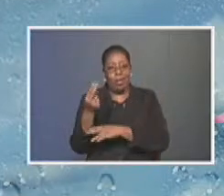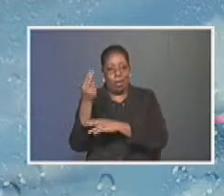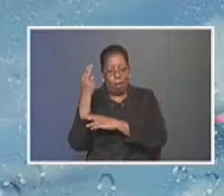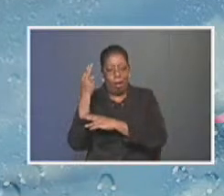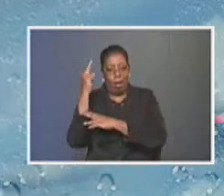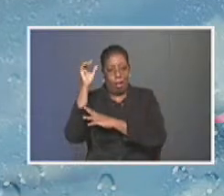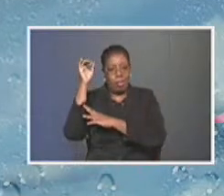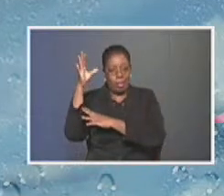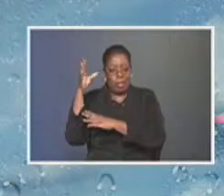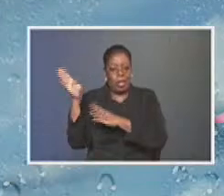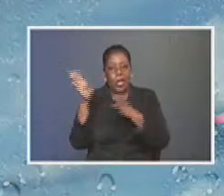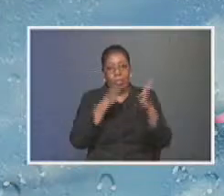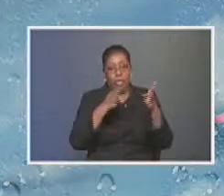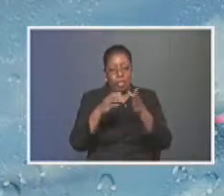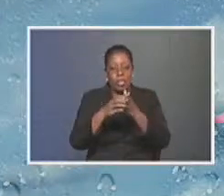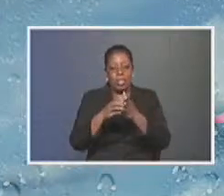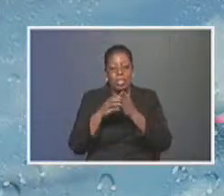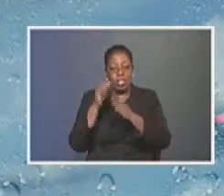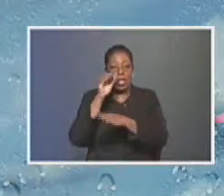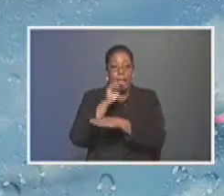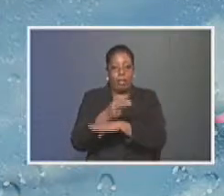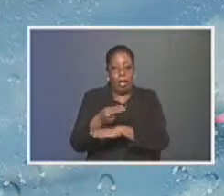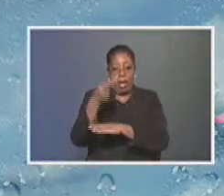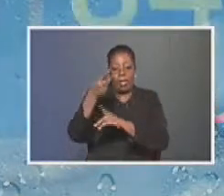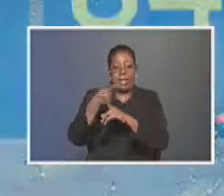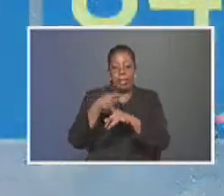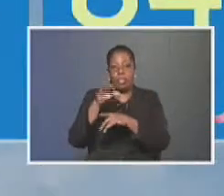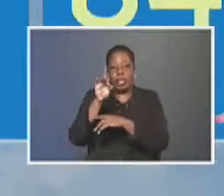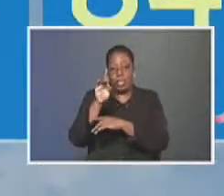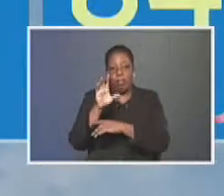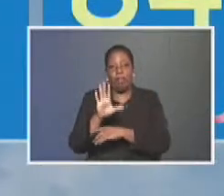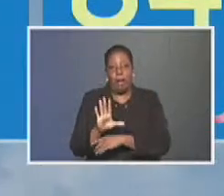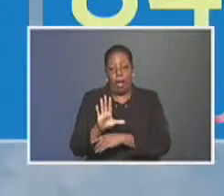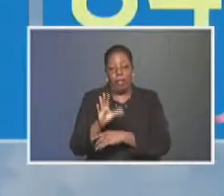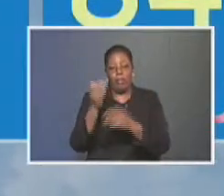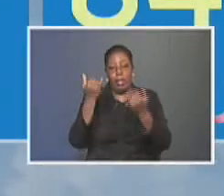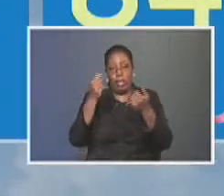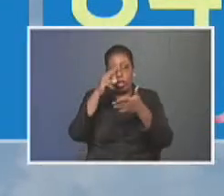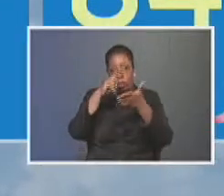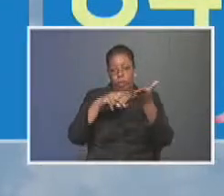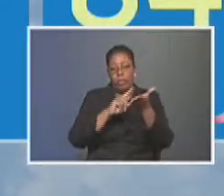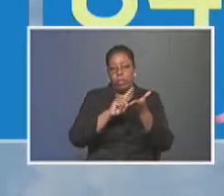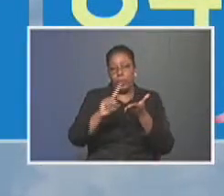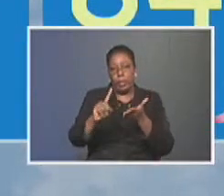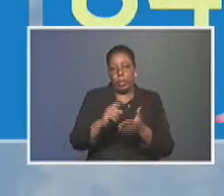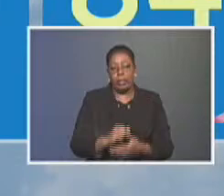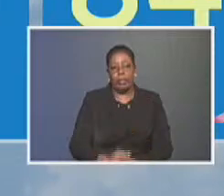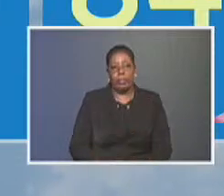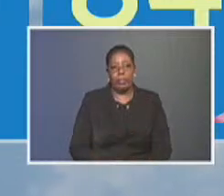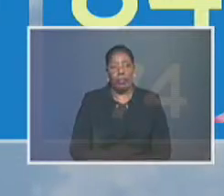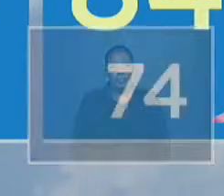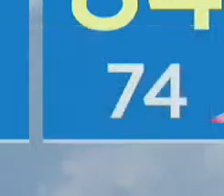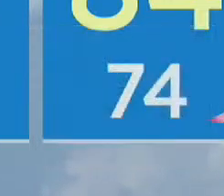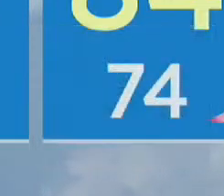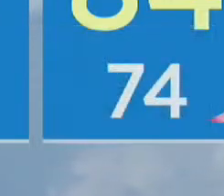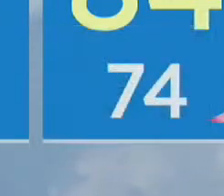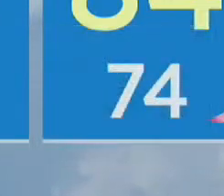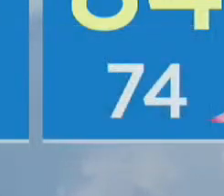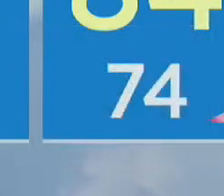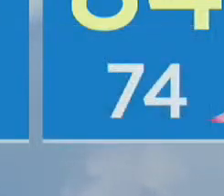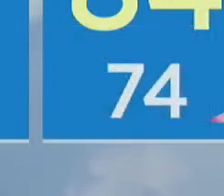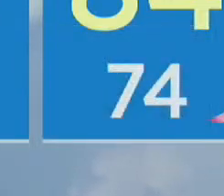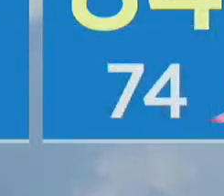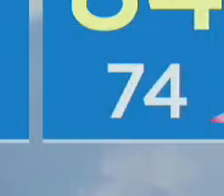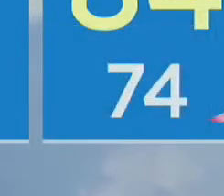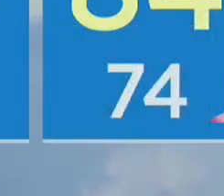breezy conditions in the afternoon. High temperature tomorrow, 85 degrees. Your extended weather forecast, we see better conditions on Sunday, and that will